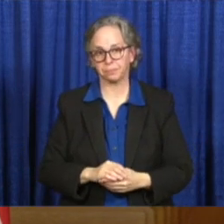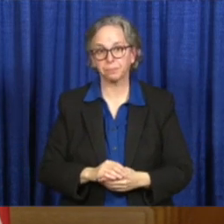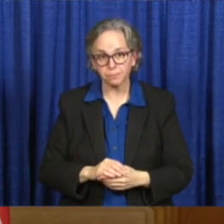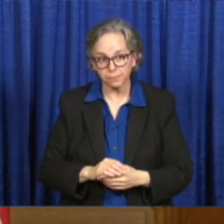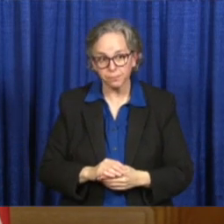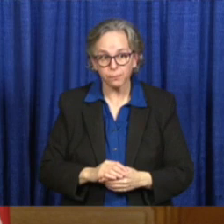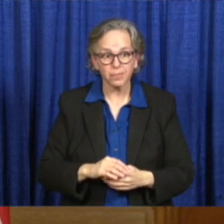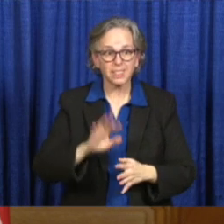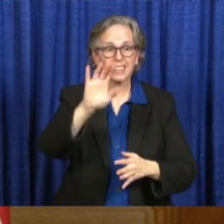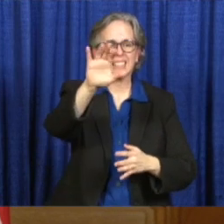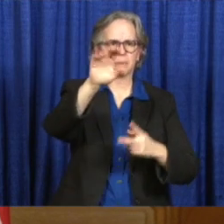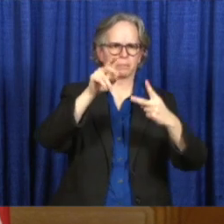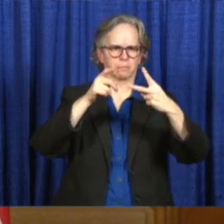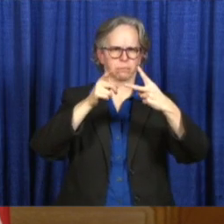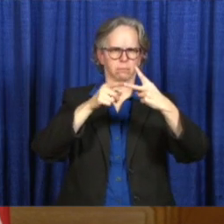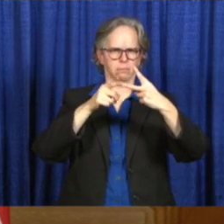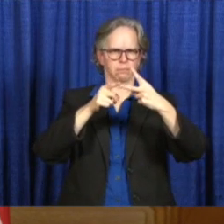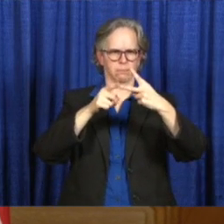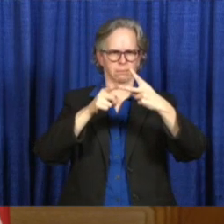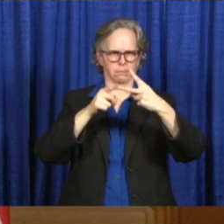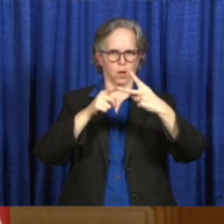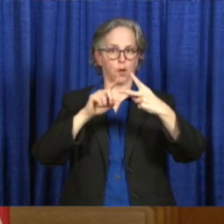of Dr. Acton's order.